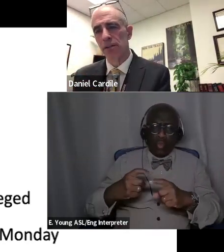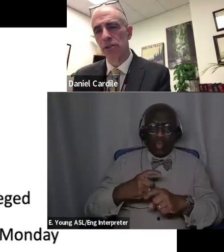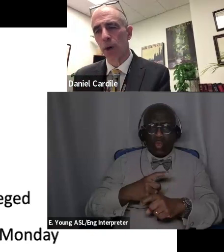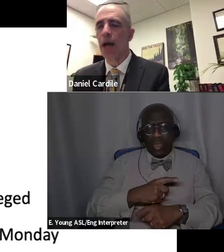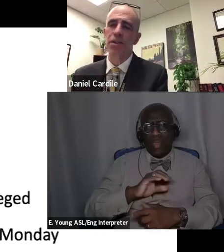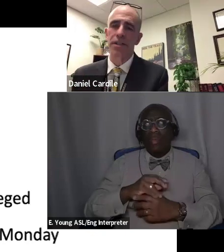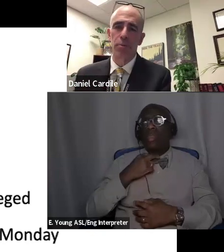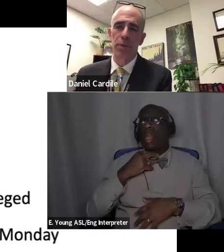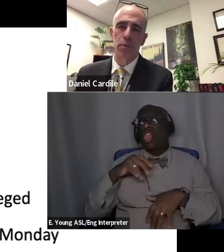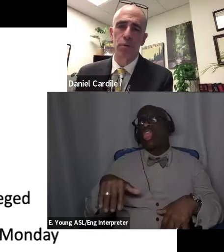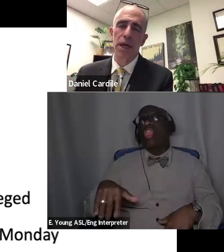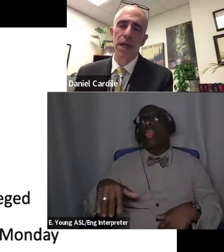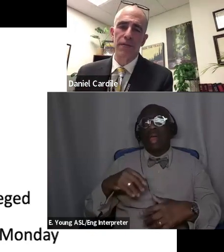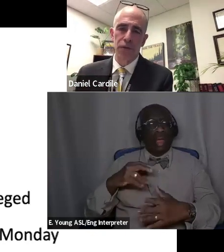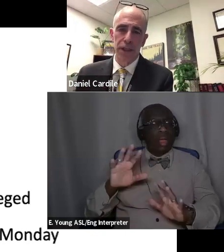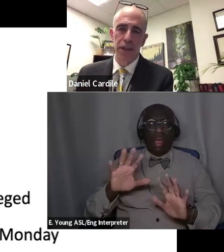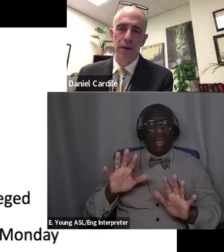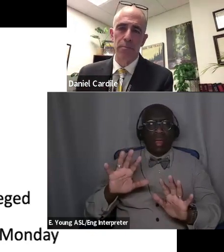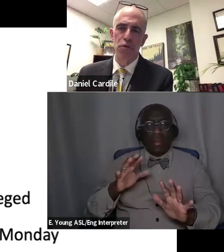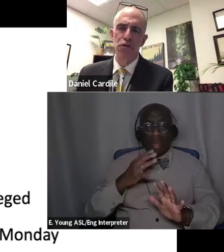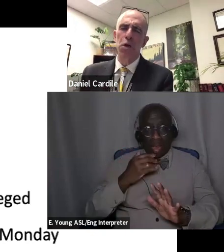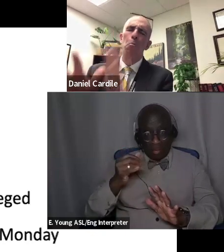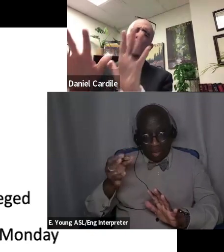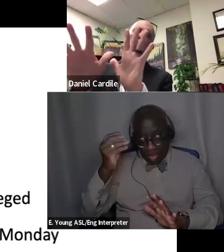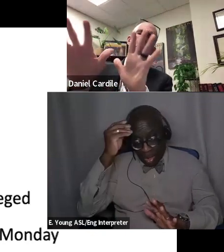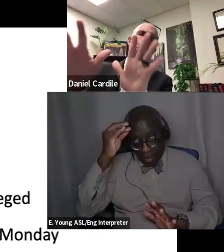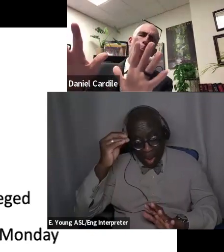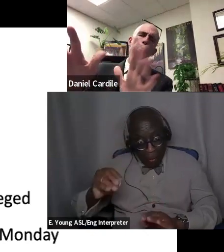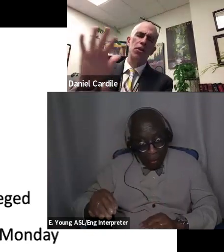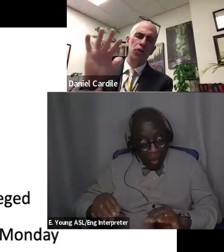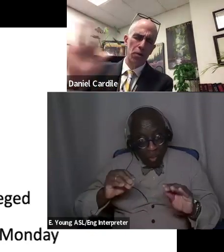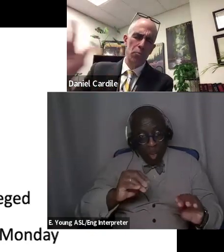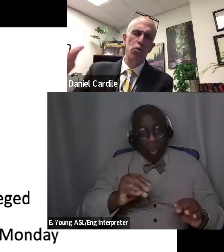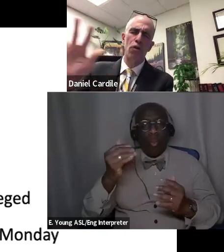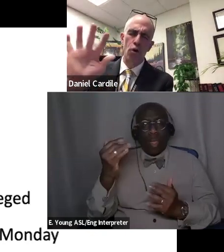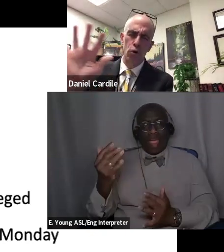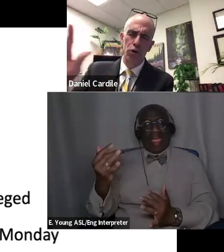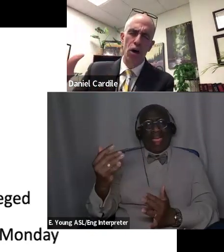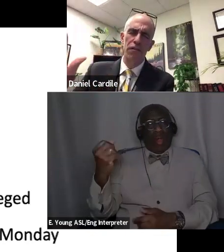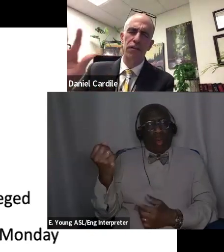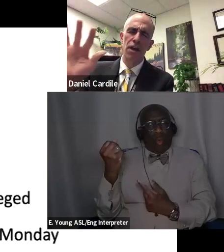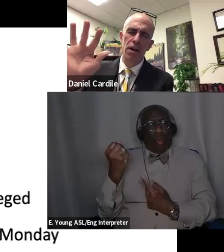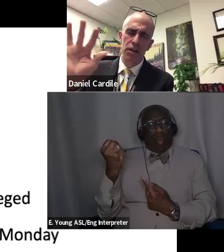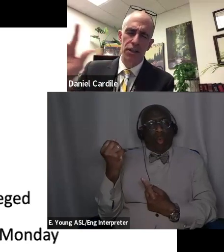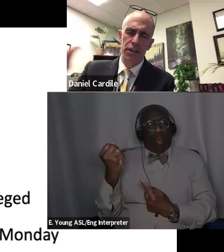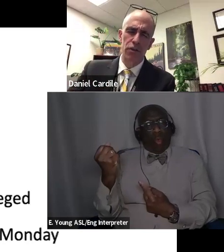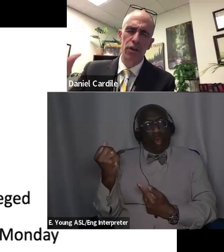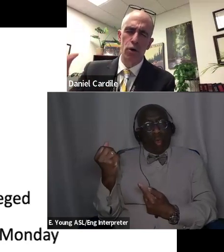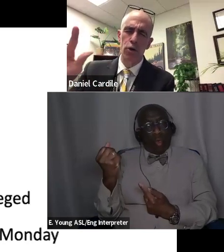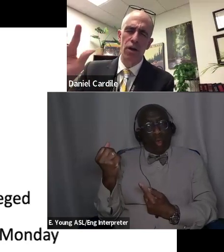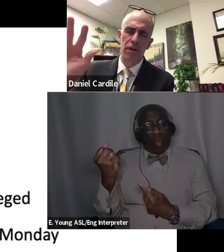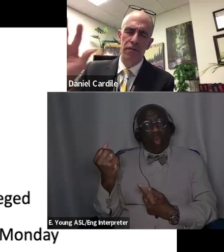stuck. So I just tell people, if you're thinking about moving, and you're going to move, hold off